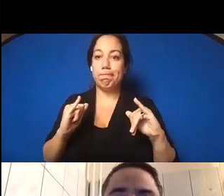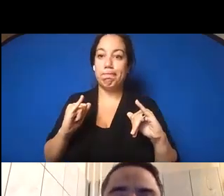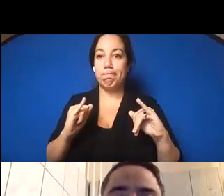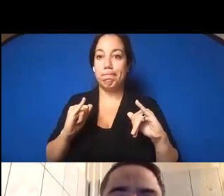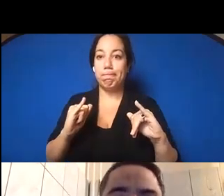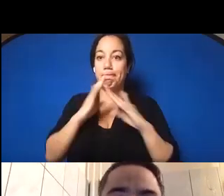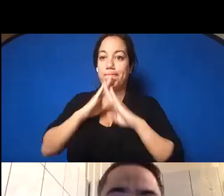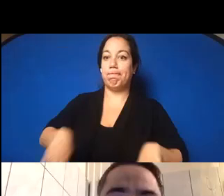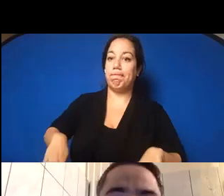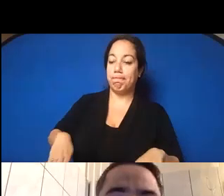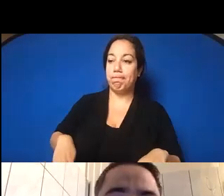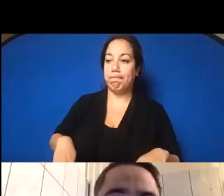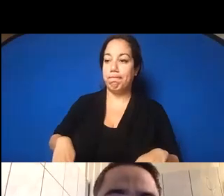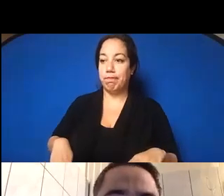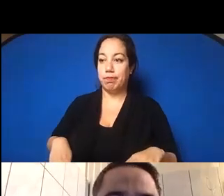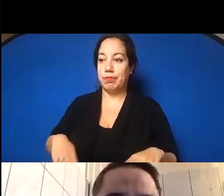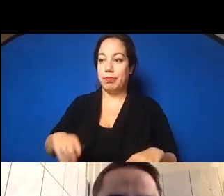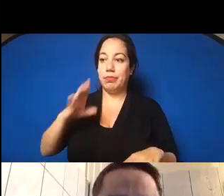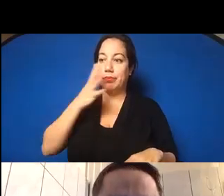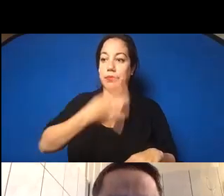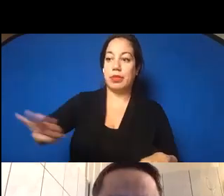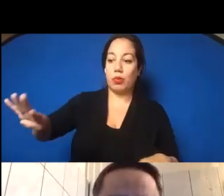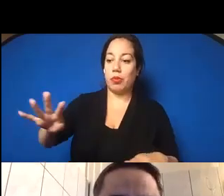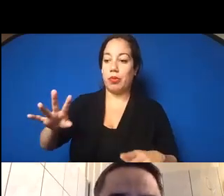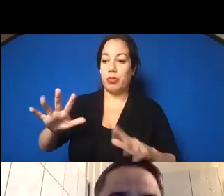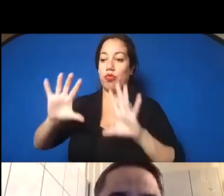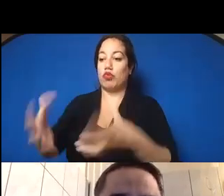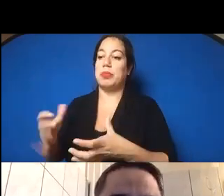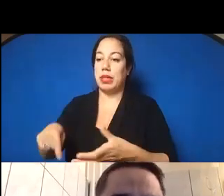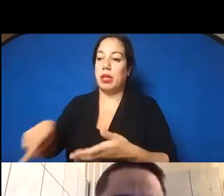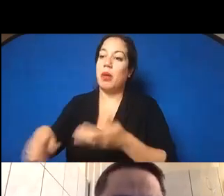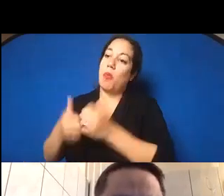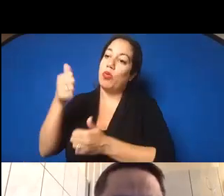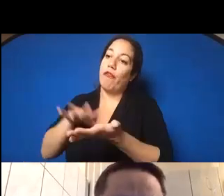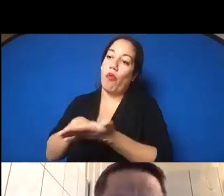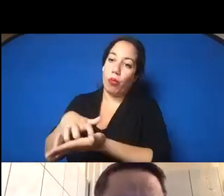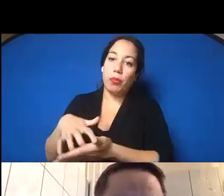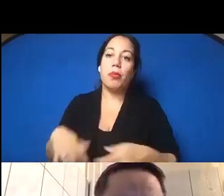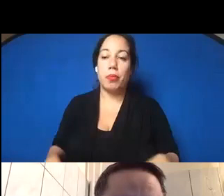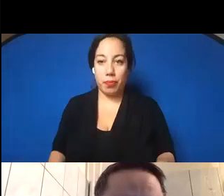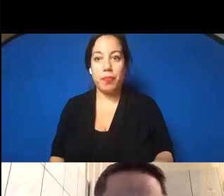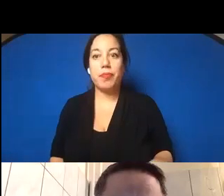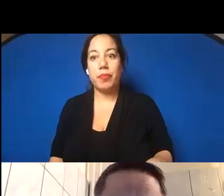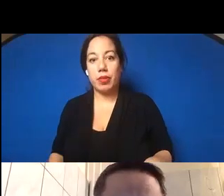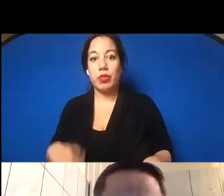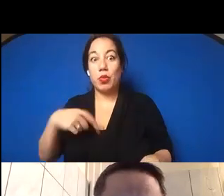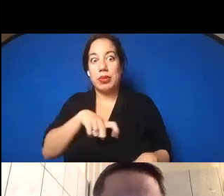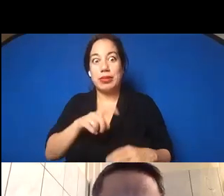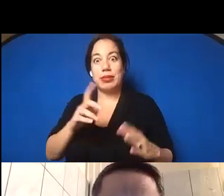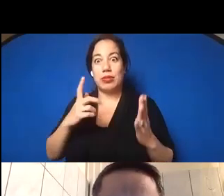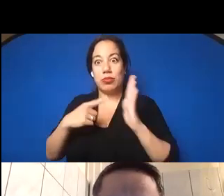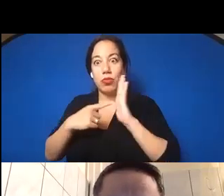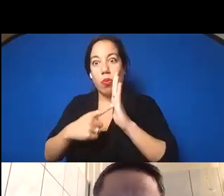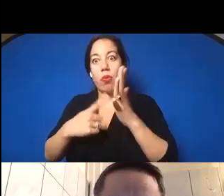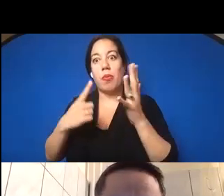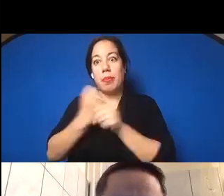silent to the needs of the most vulnerable groups. So we need to challenge that in court, and we are doing that. We are currently working on